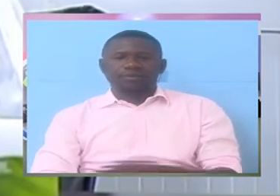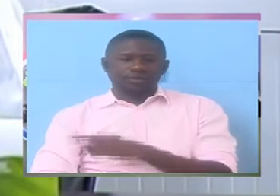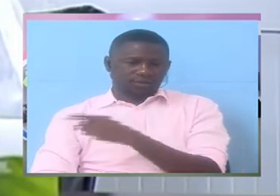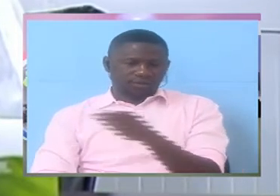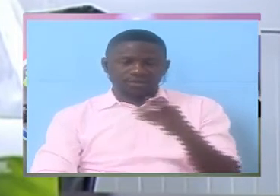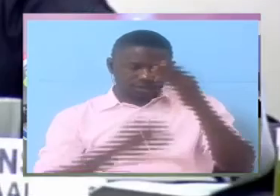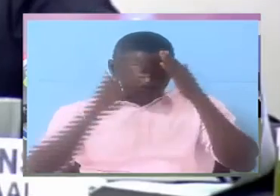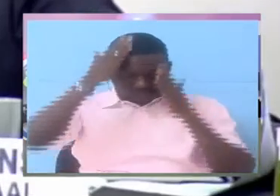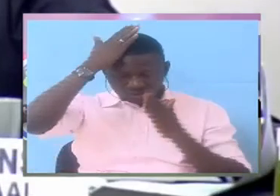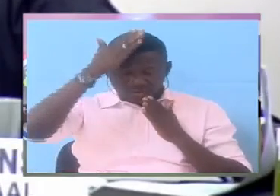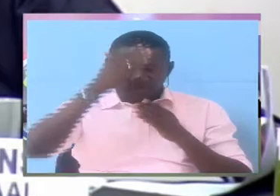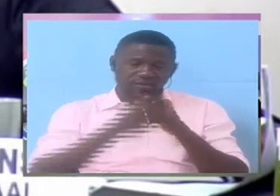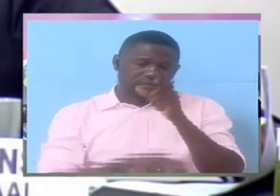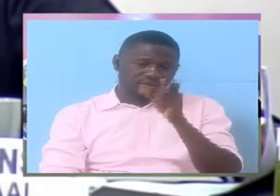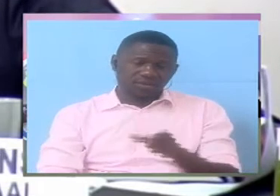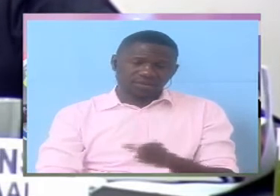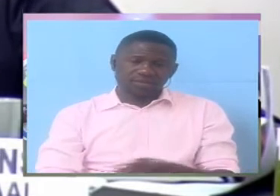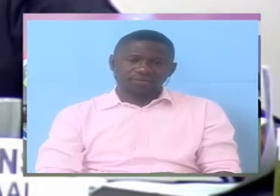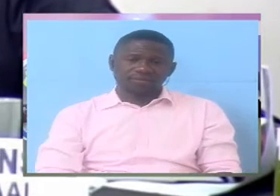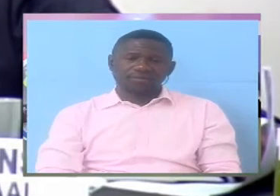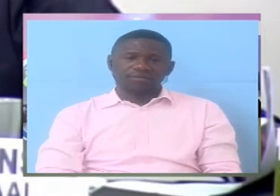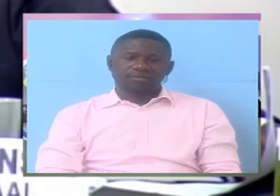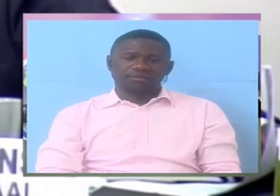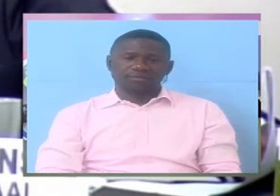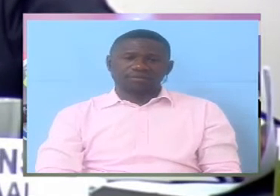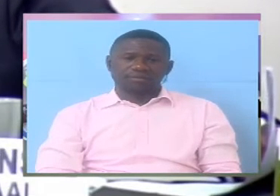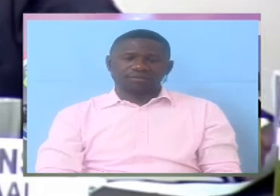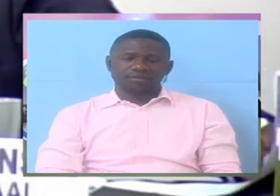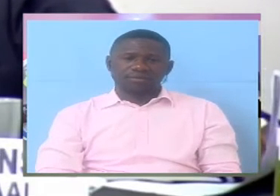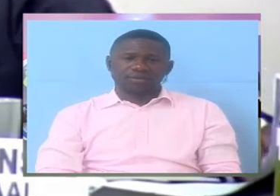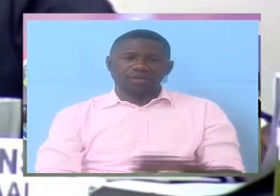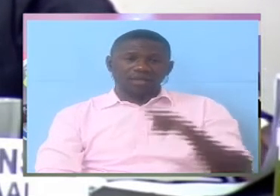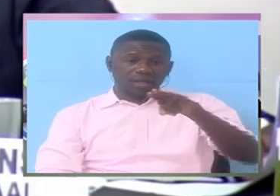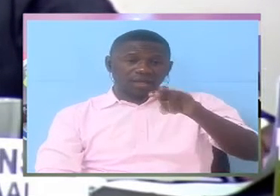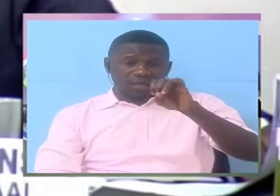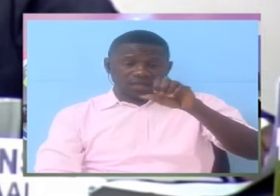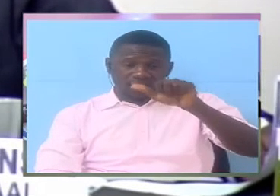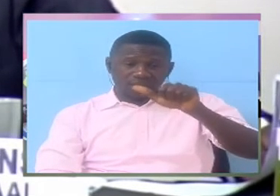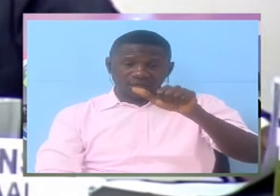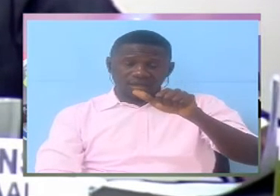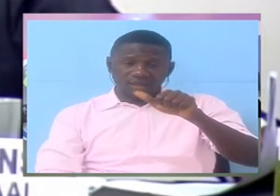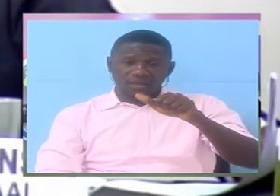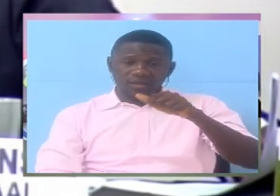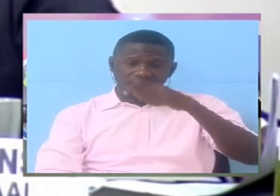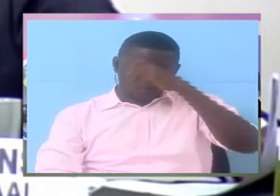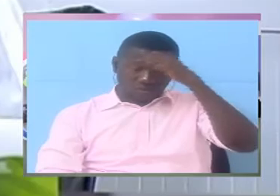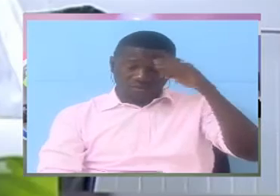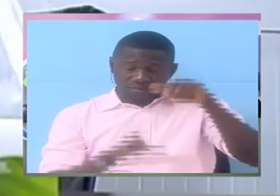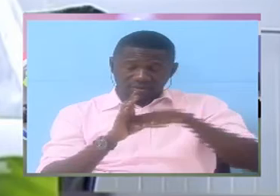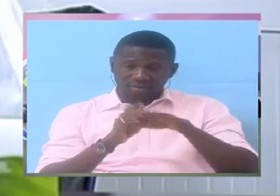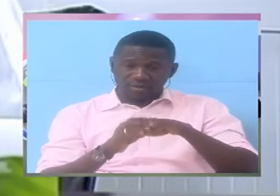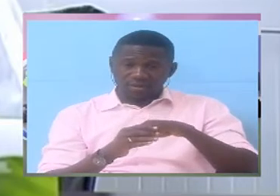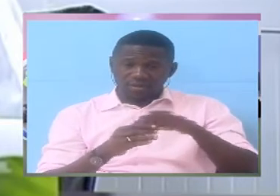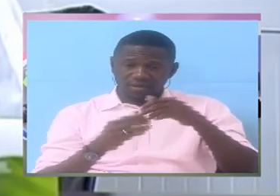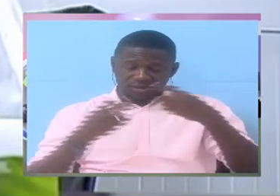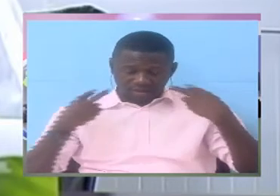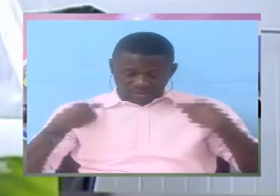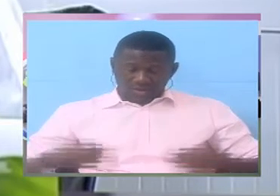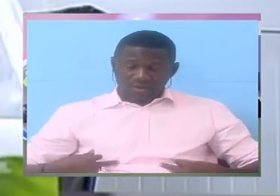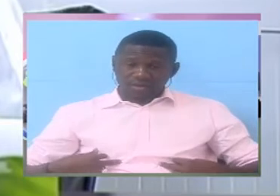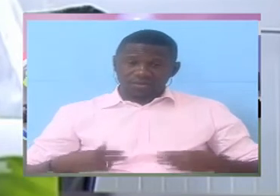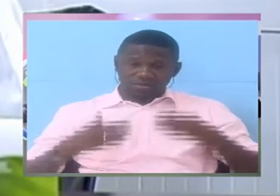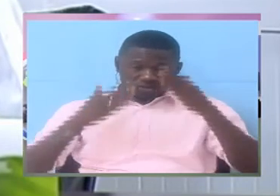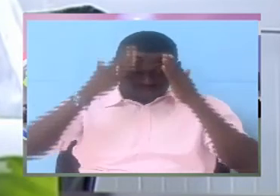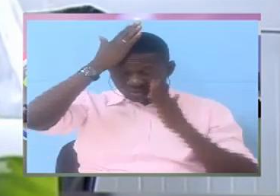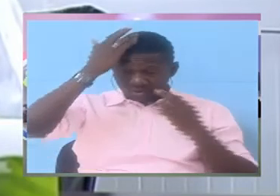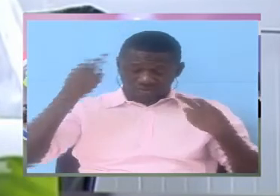these are soldiers. NIA officers, were they wearing soldier uniforms? Oh, NIA dogulani ka soldier uniform odunda ba?